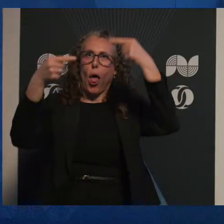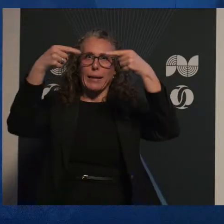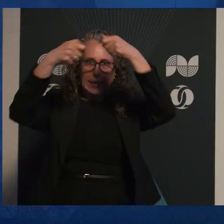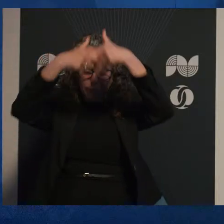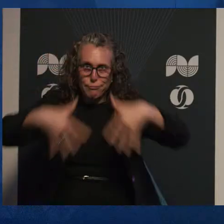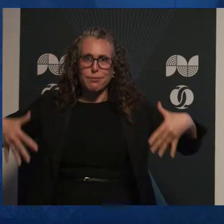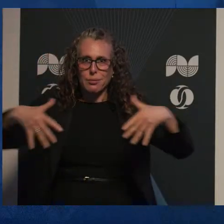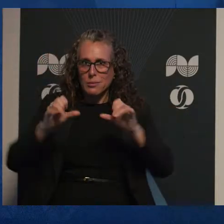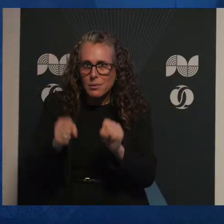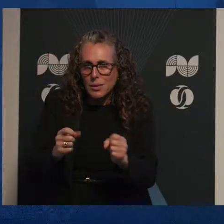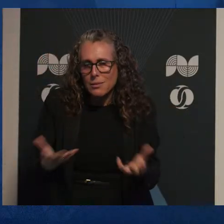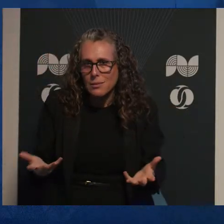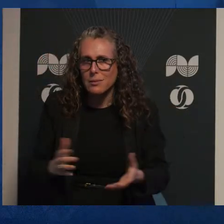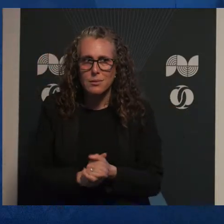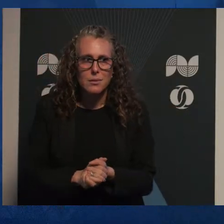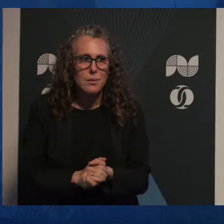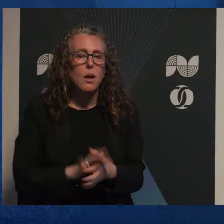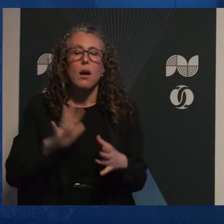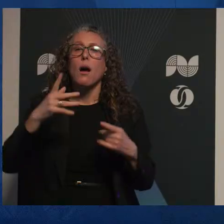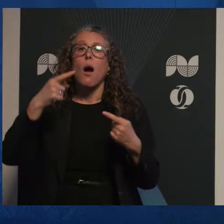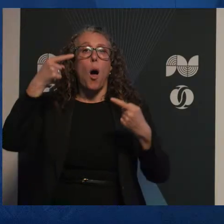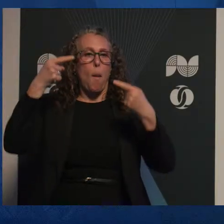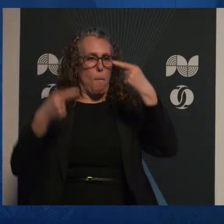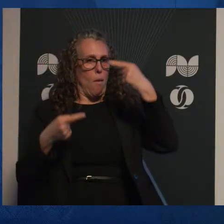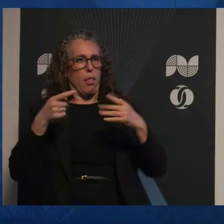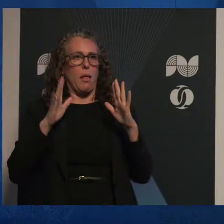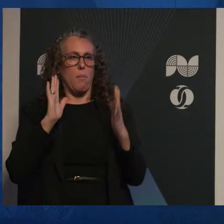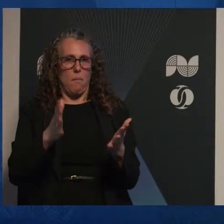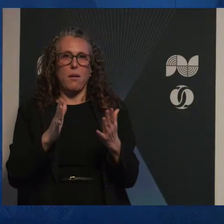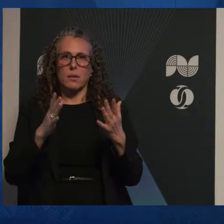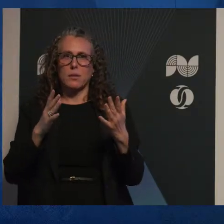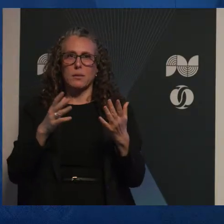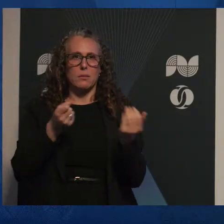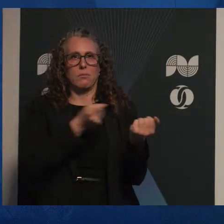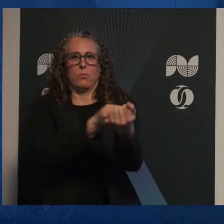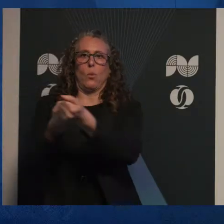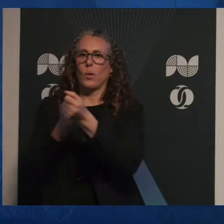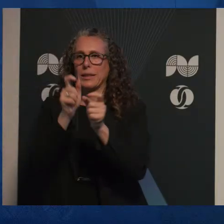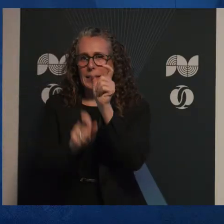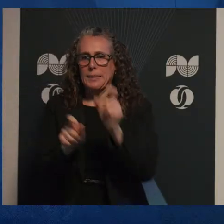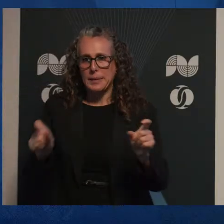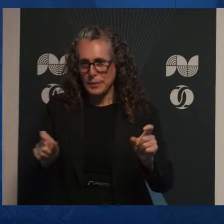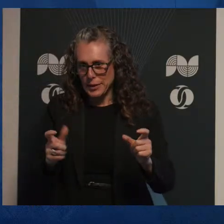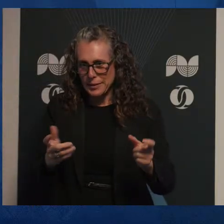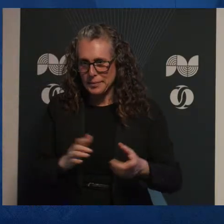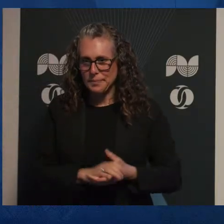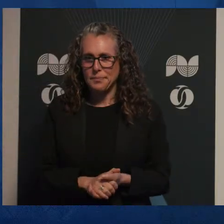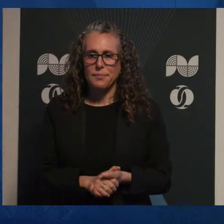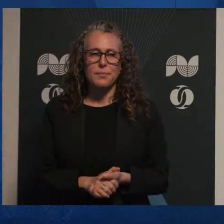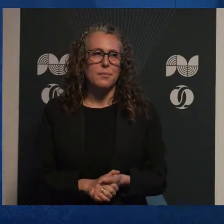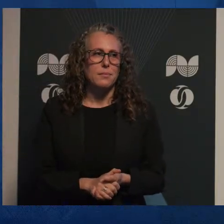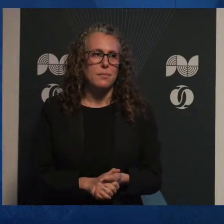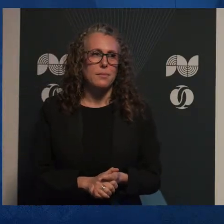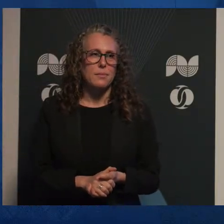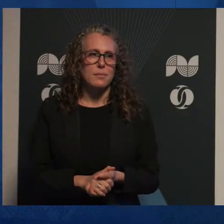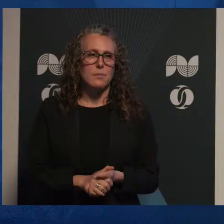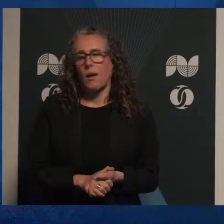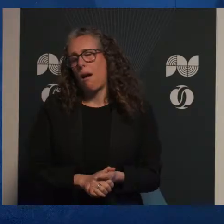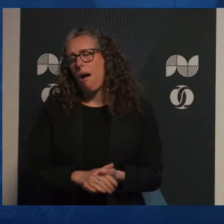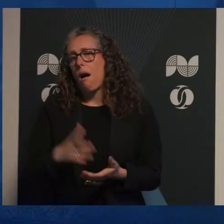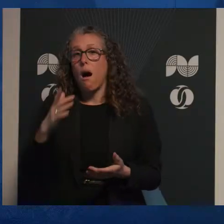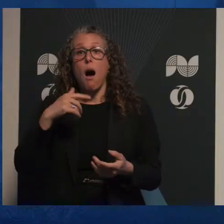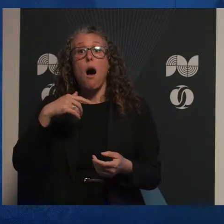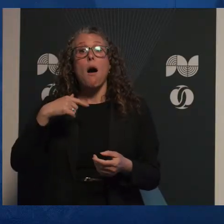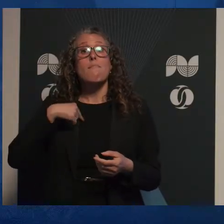And I mean, politics needs to work for the people. I get these questions often. I need to respond to my constituents all the time,